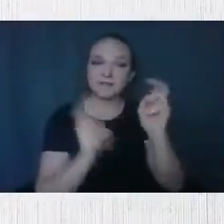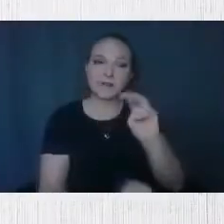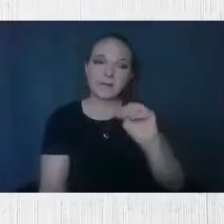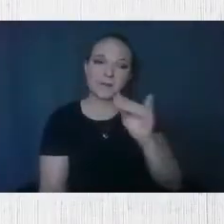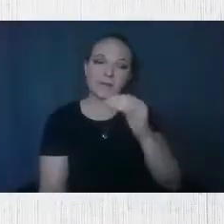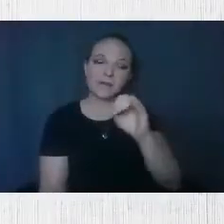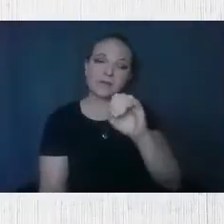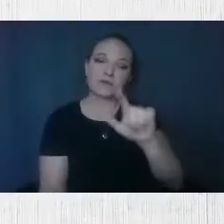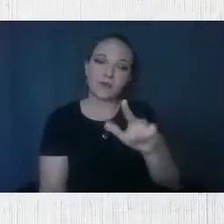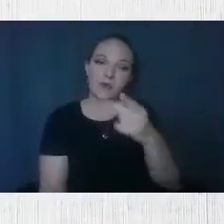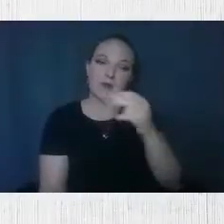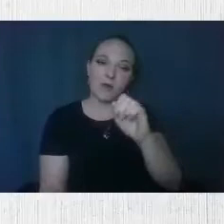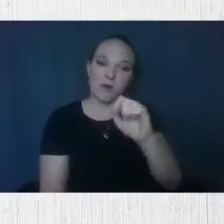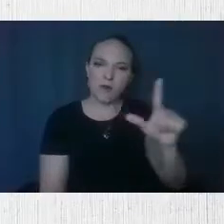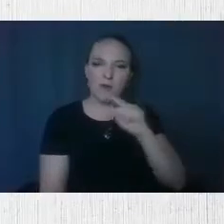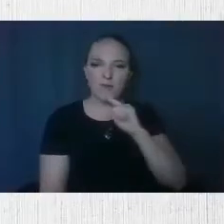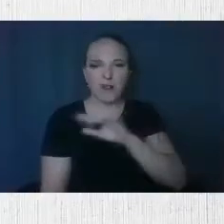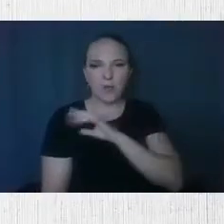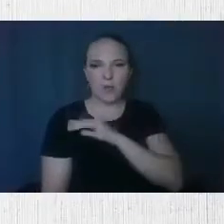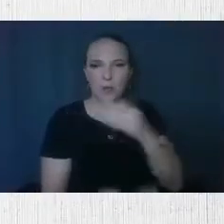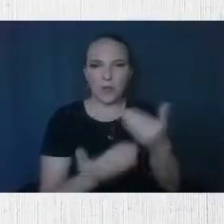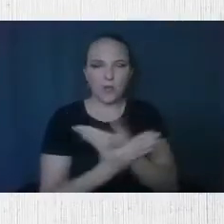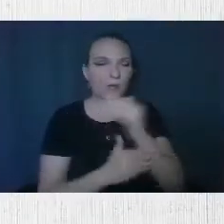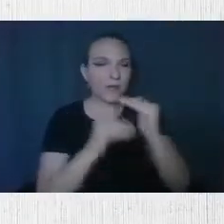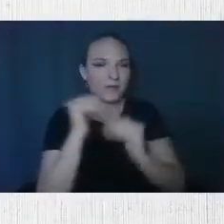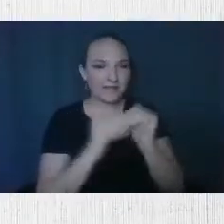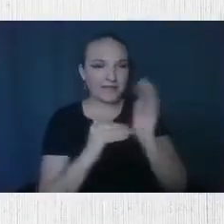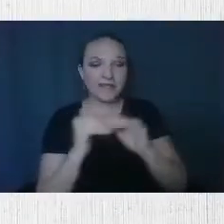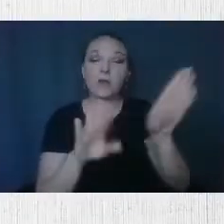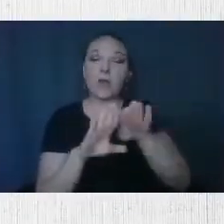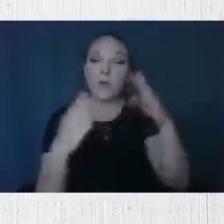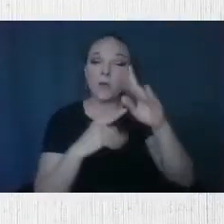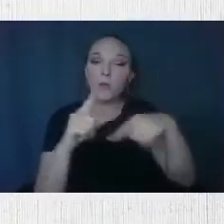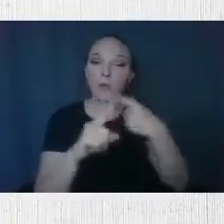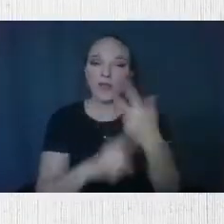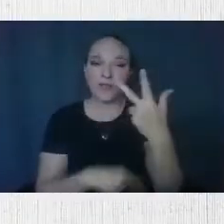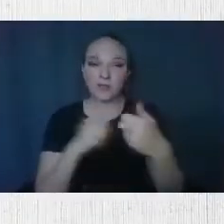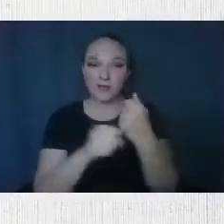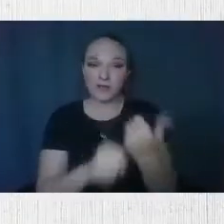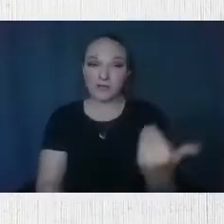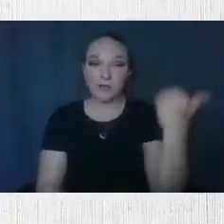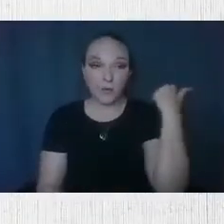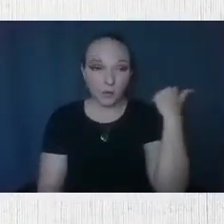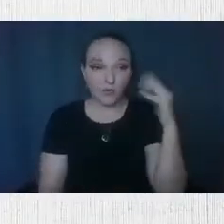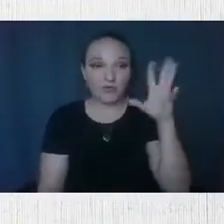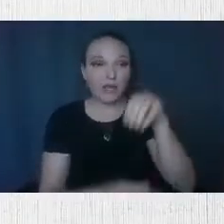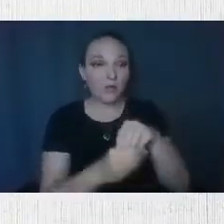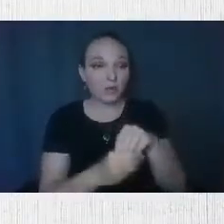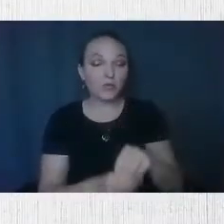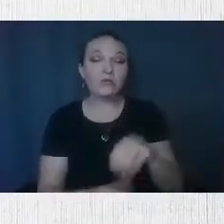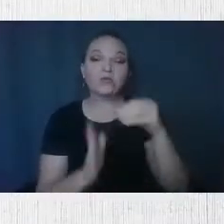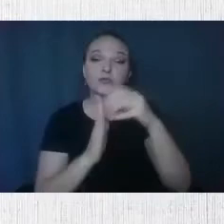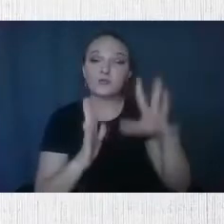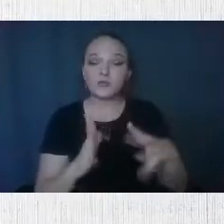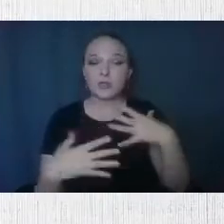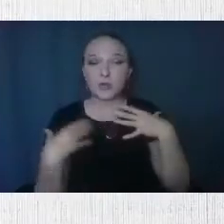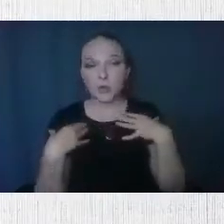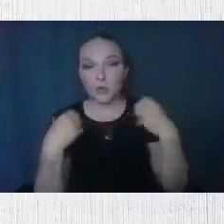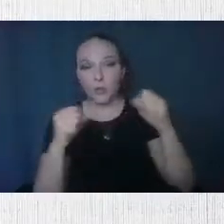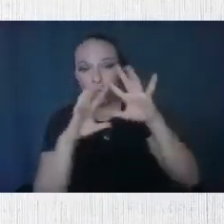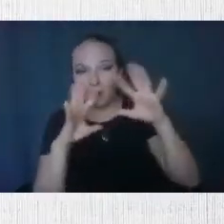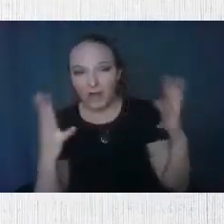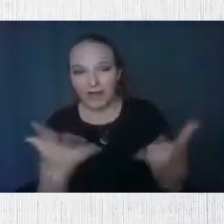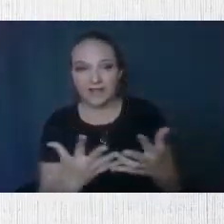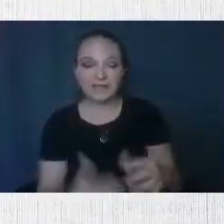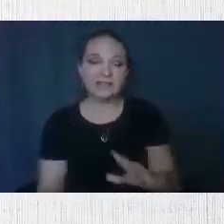is an incredible facility that was opened 3 years ago. It includes student wellness, all kinds of the international,